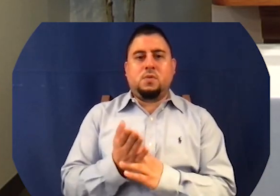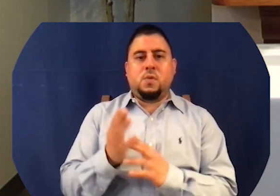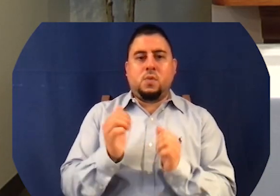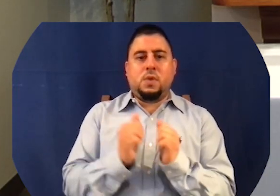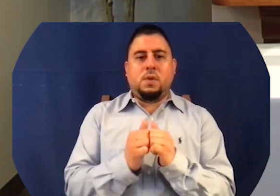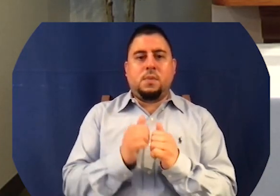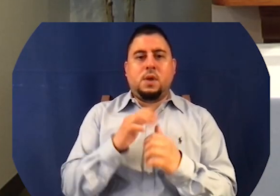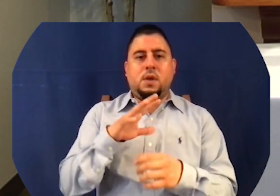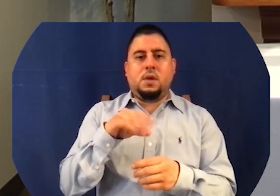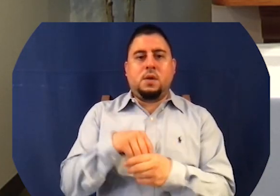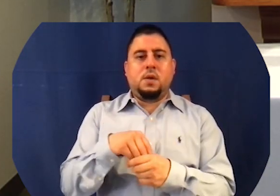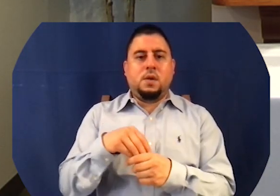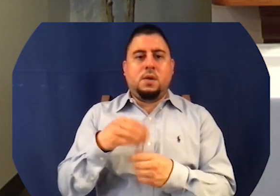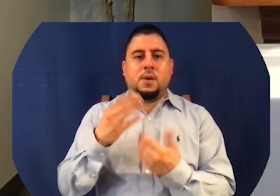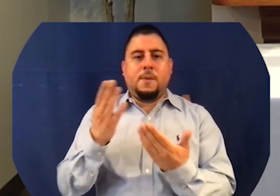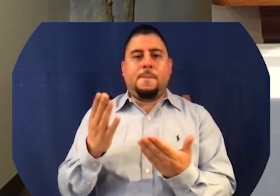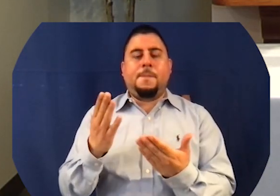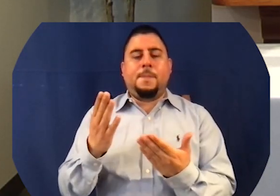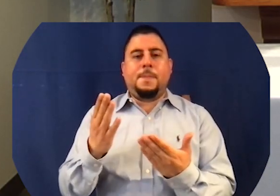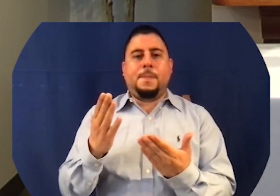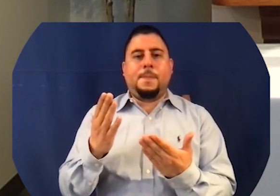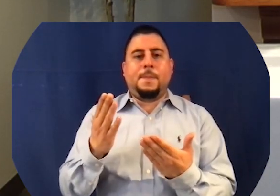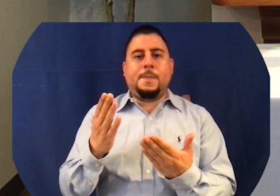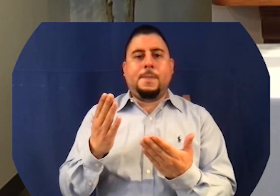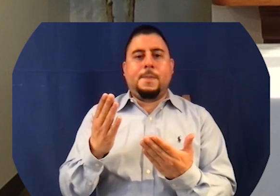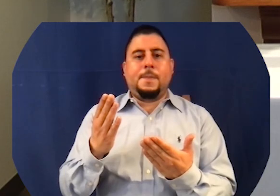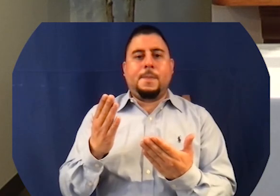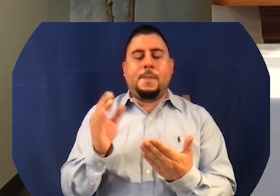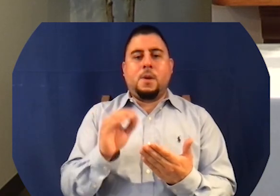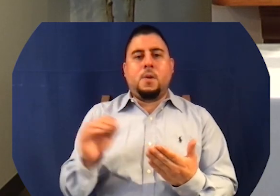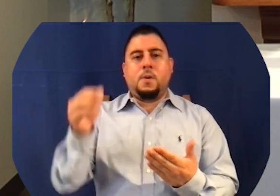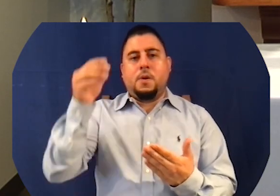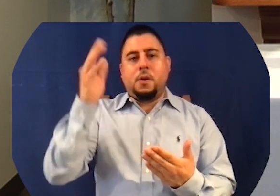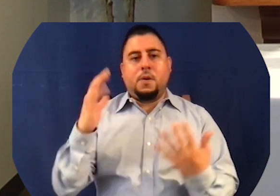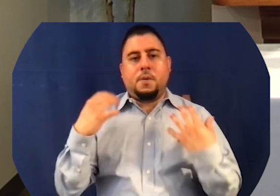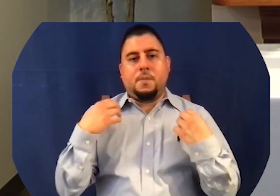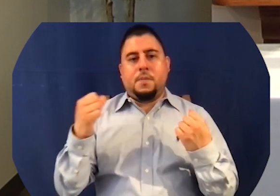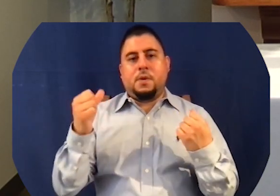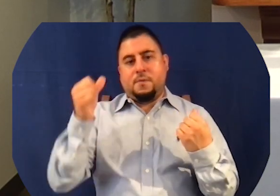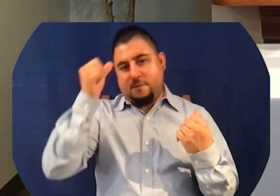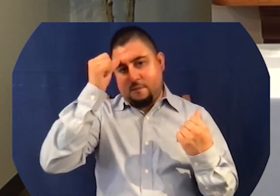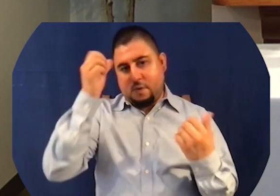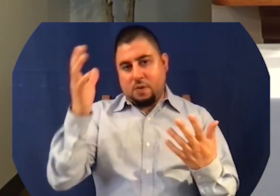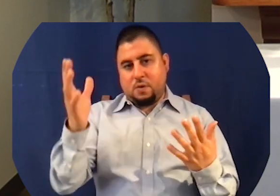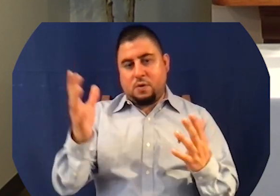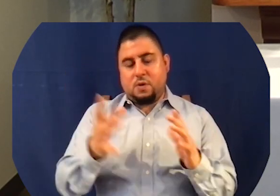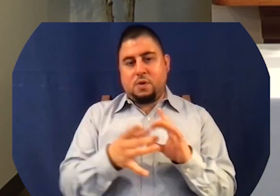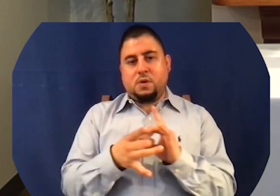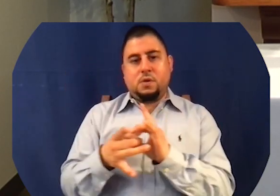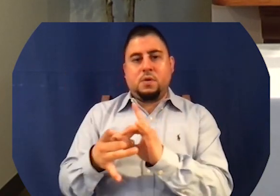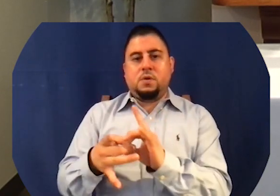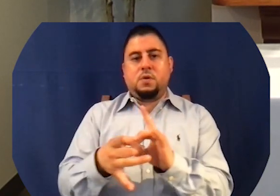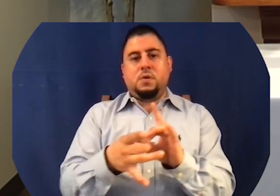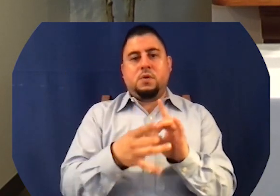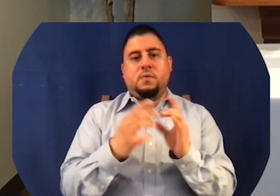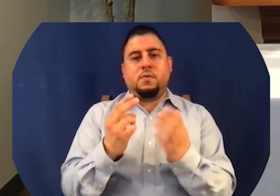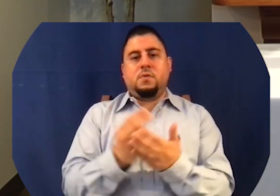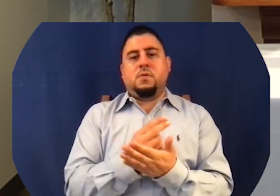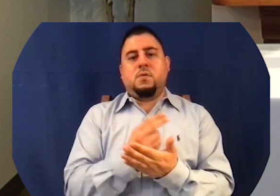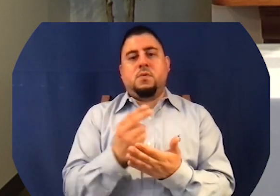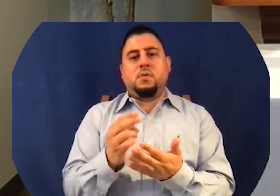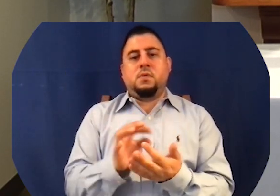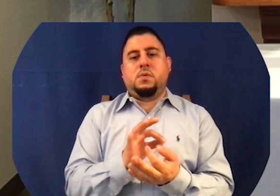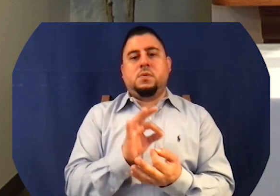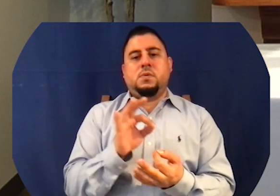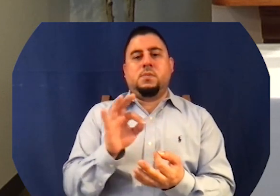Through him and with him and in him, O God, Almighty Father, in the unity